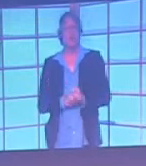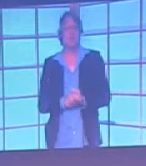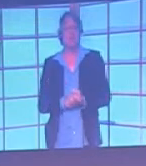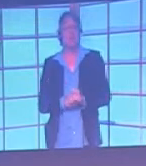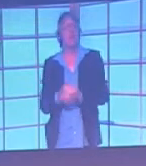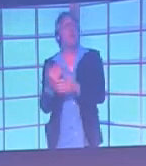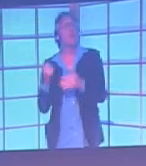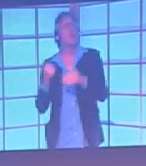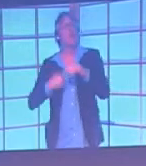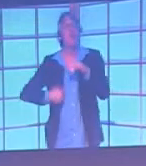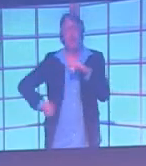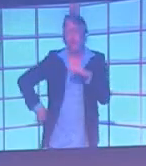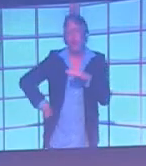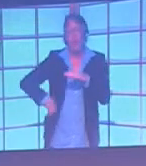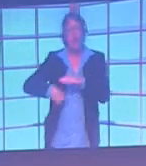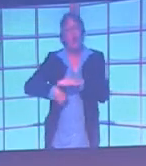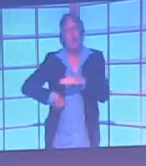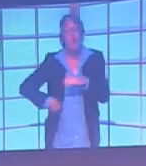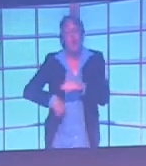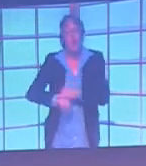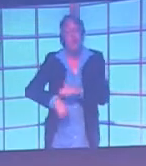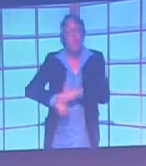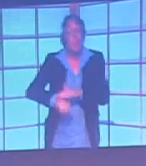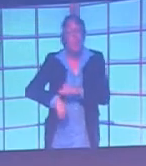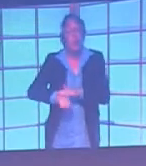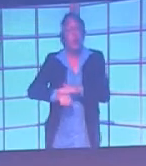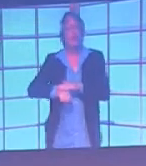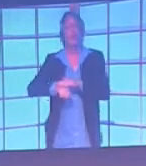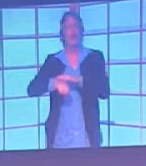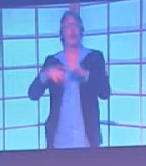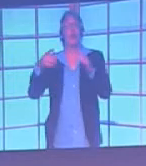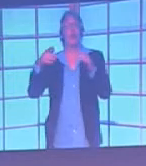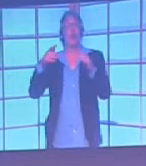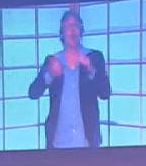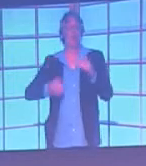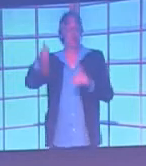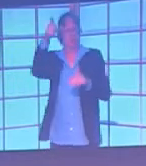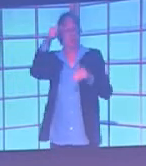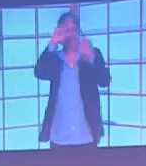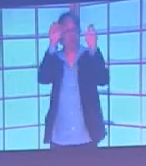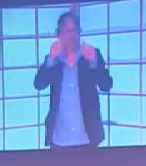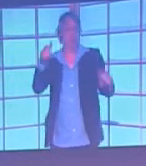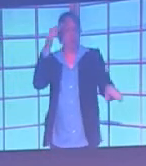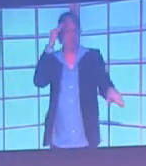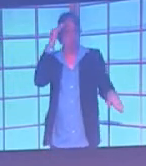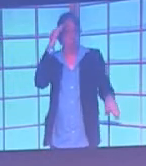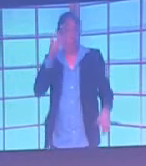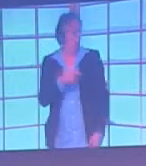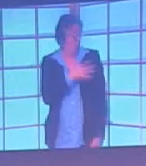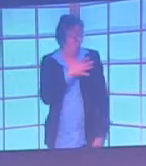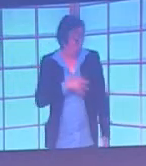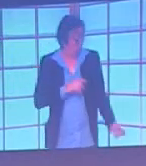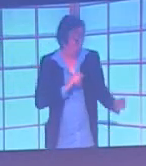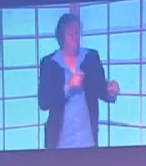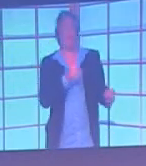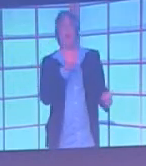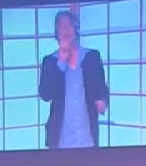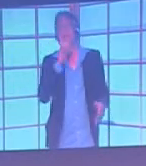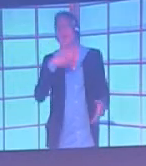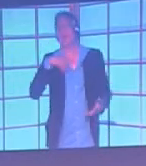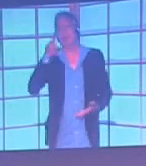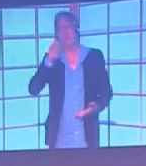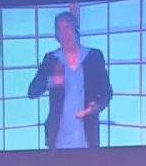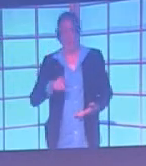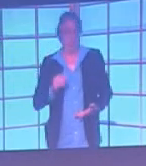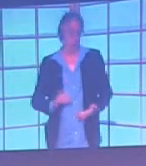the federations are very aware everything has a price, everything costs money, and ourselves as well. You know, we need help